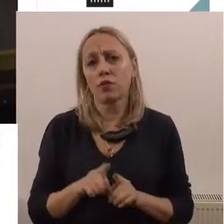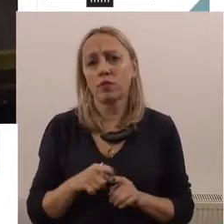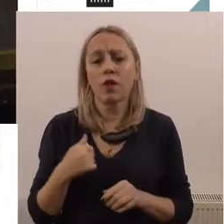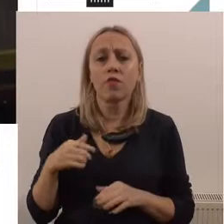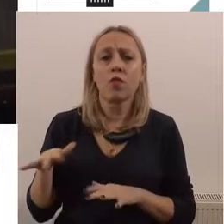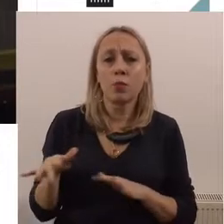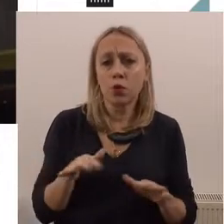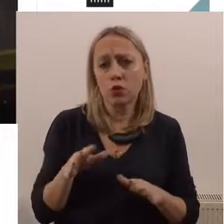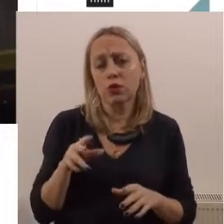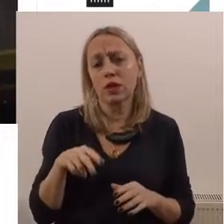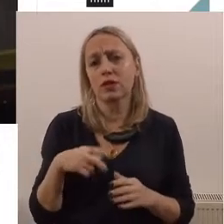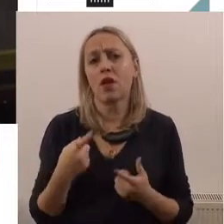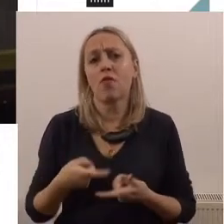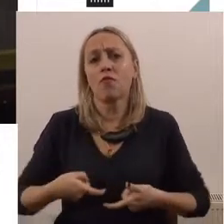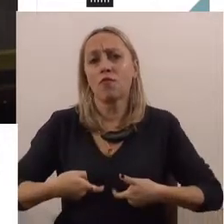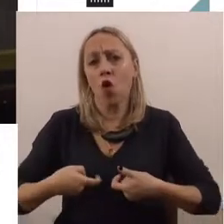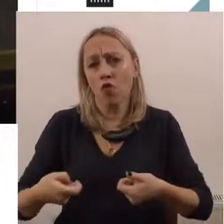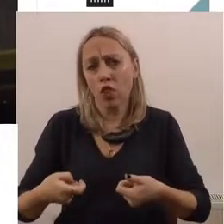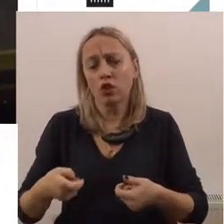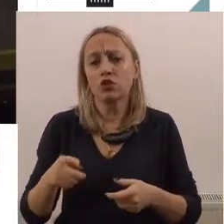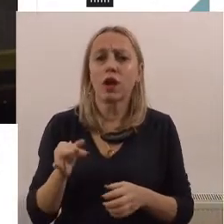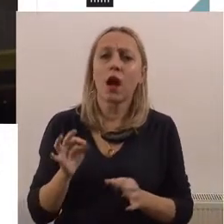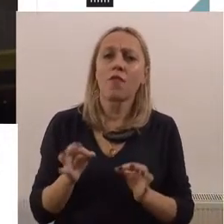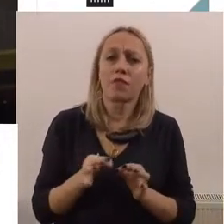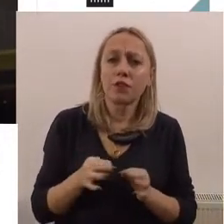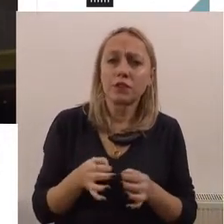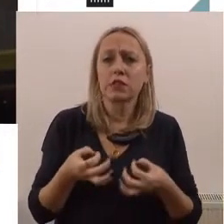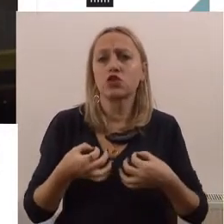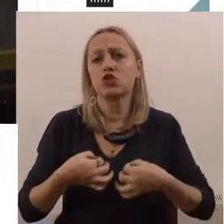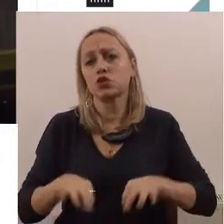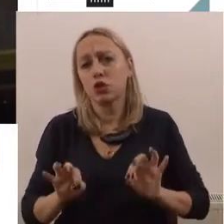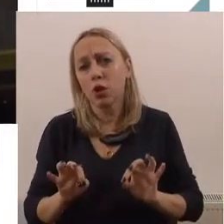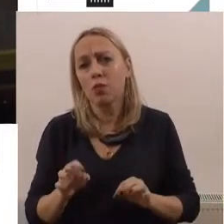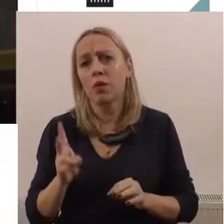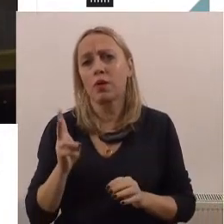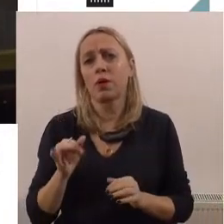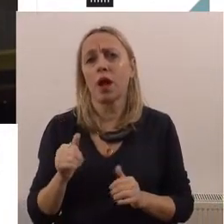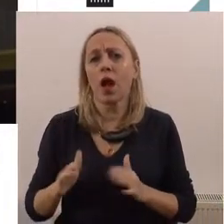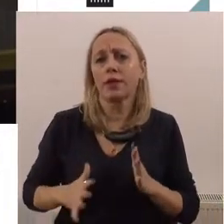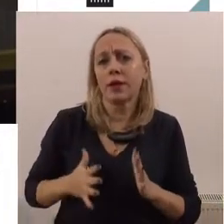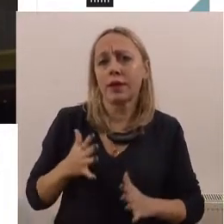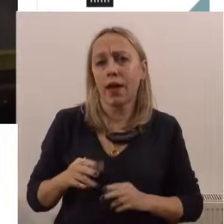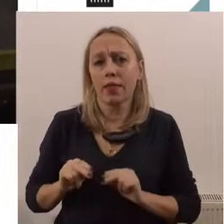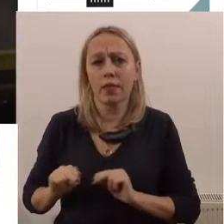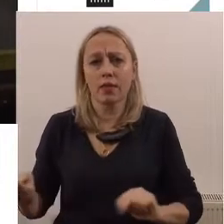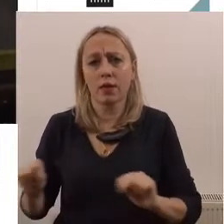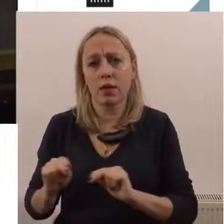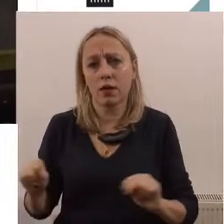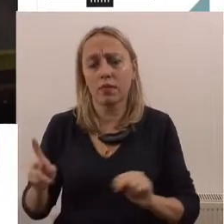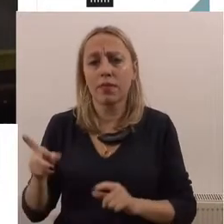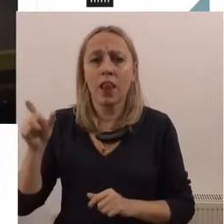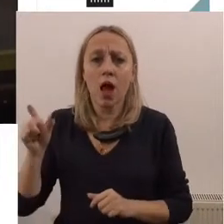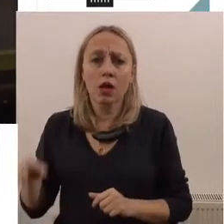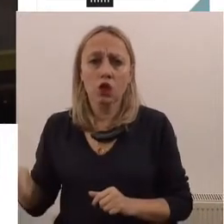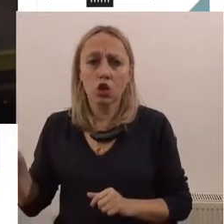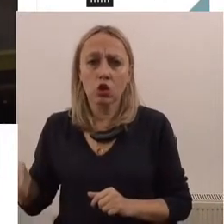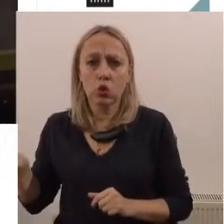full-time employee, yet I'm involved in all the processes that are connected with the physical